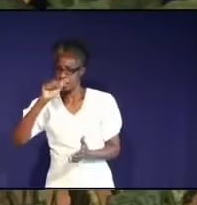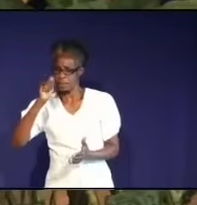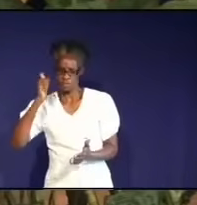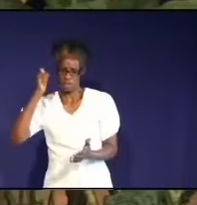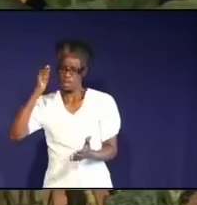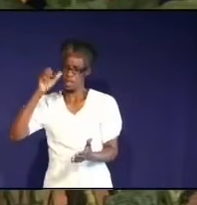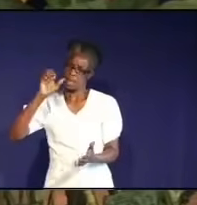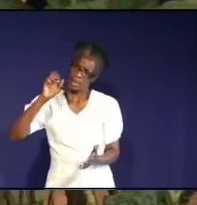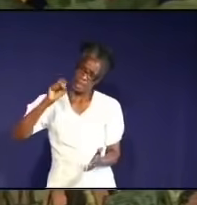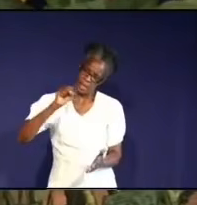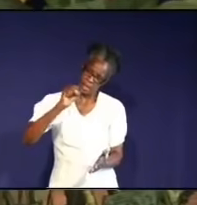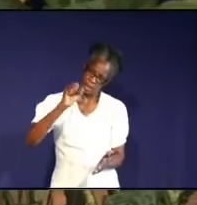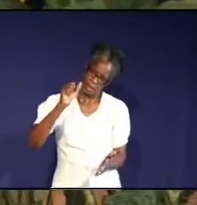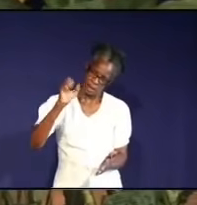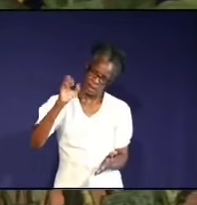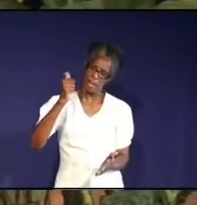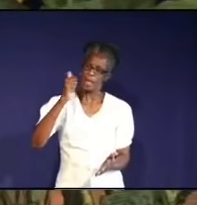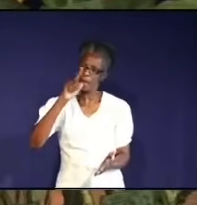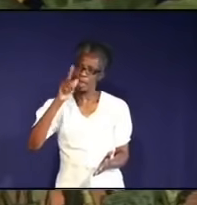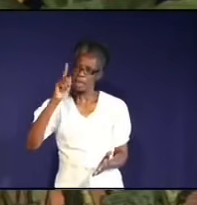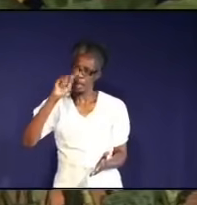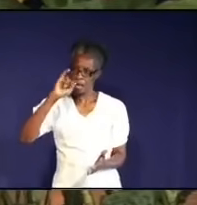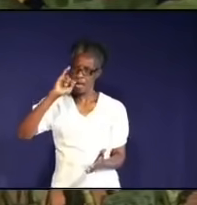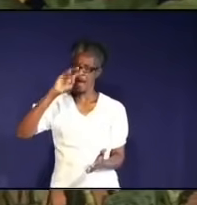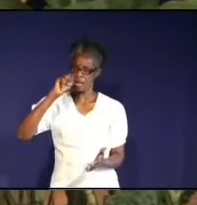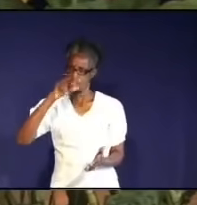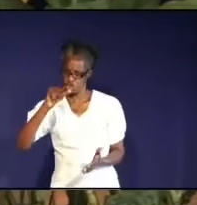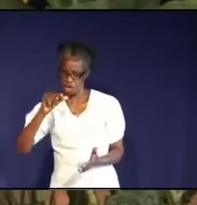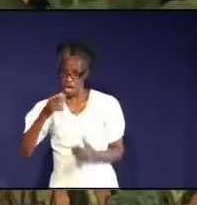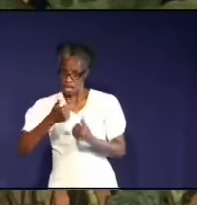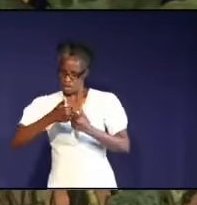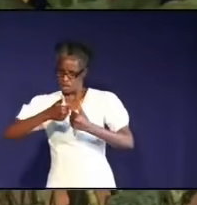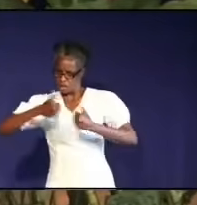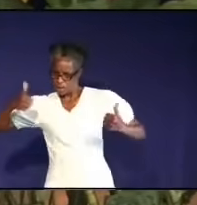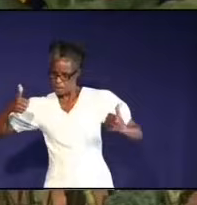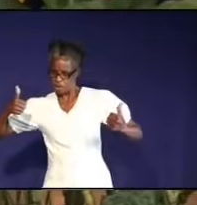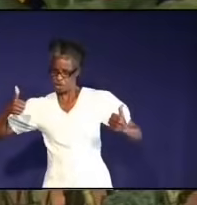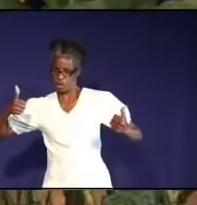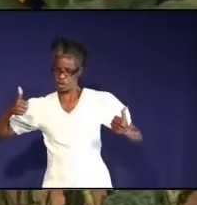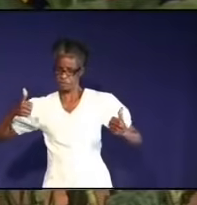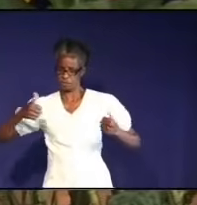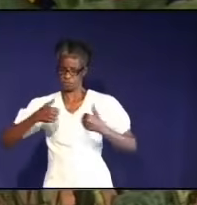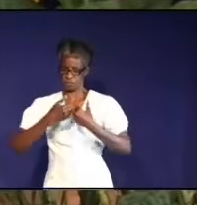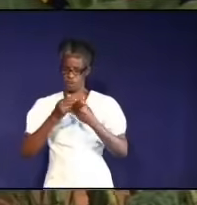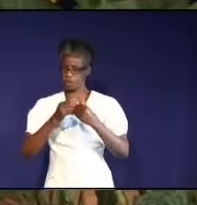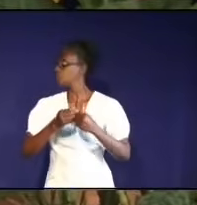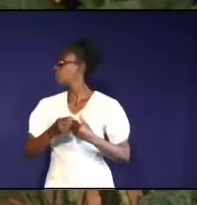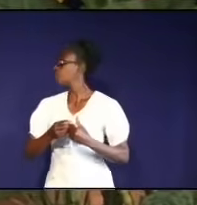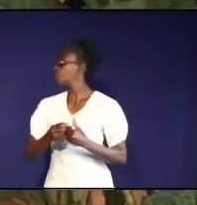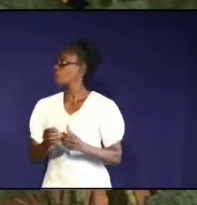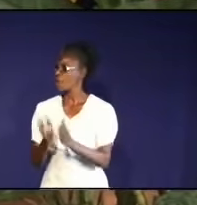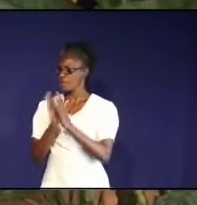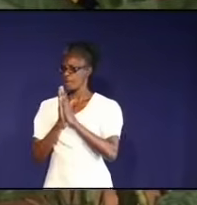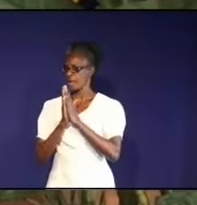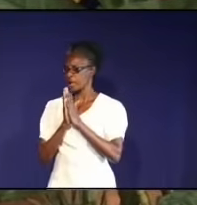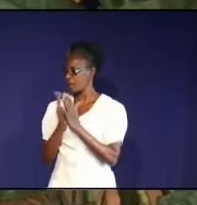the separation. I'm just telling you what I'm going to tell you. Shall we pray? And then I'll